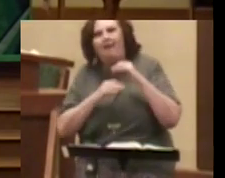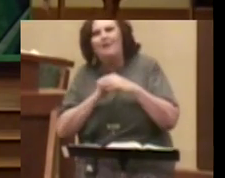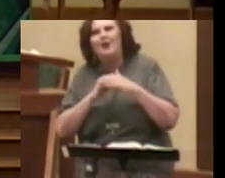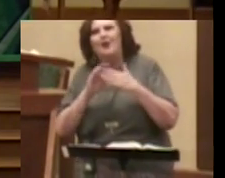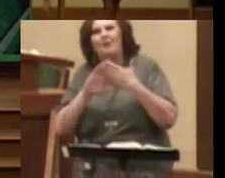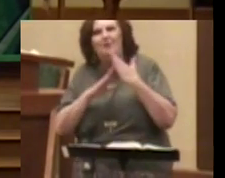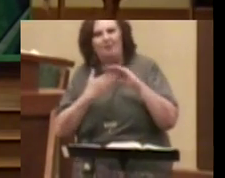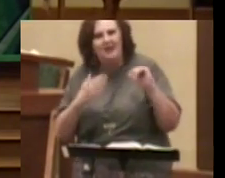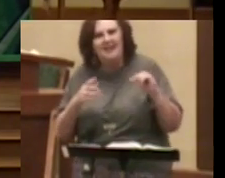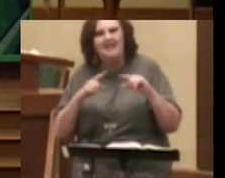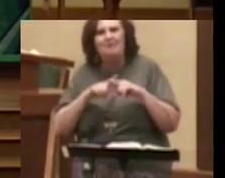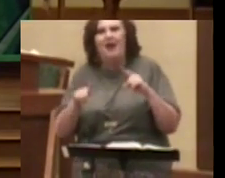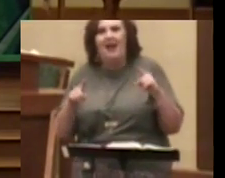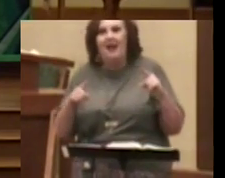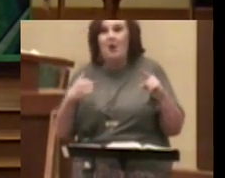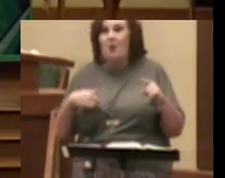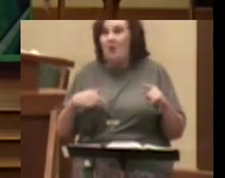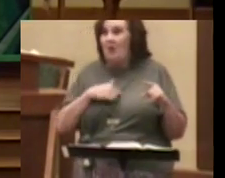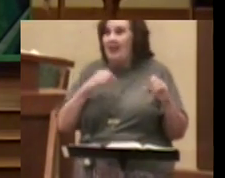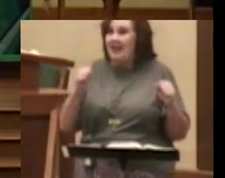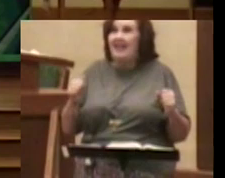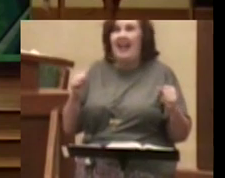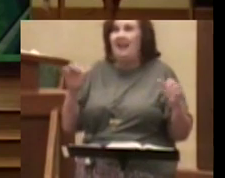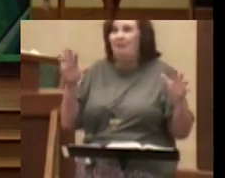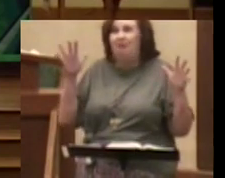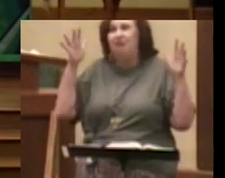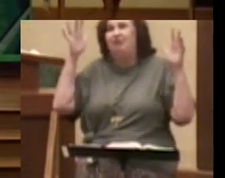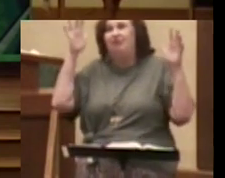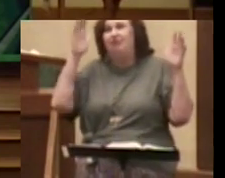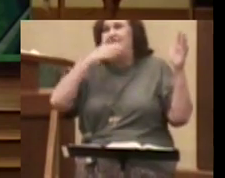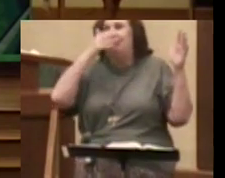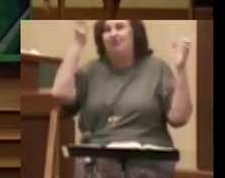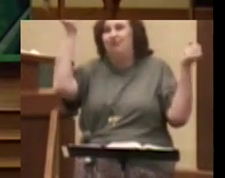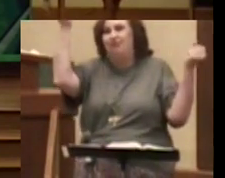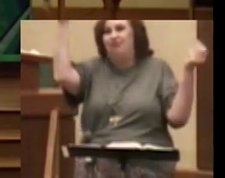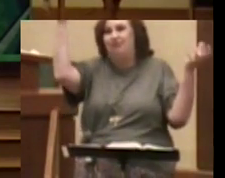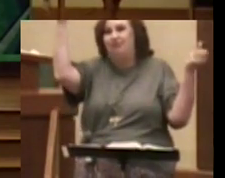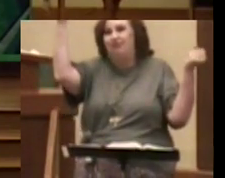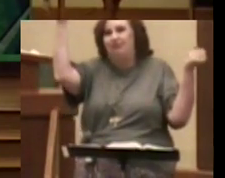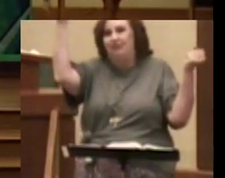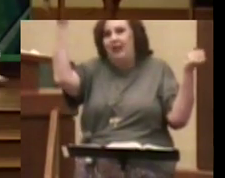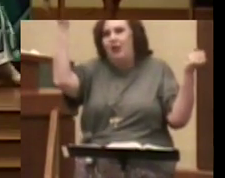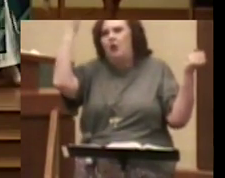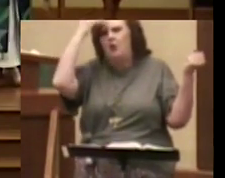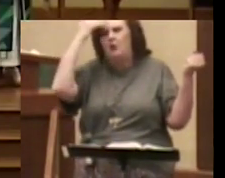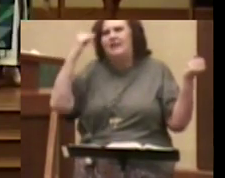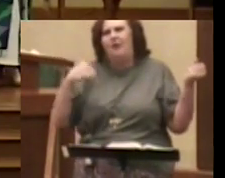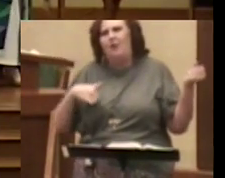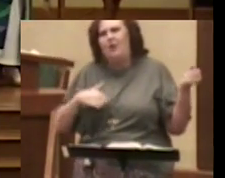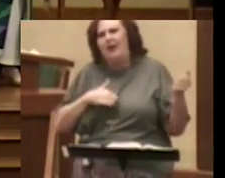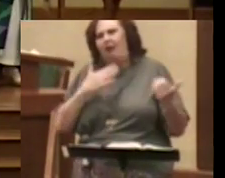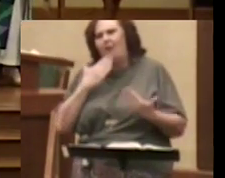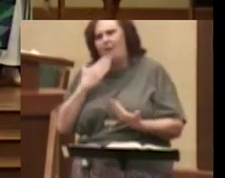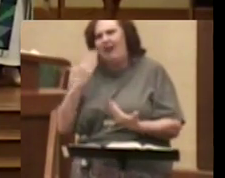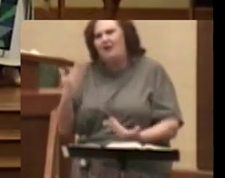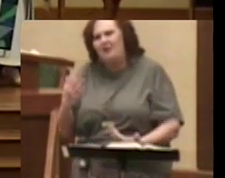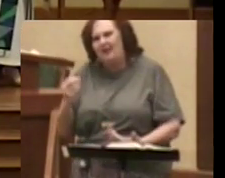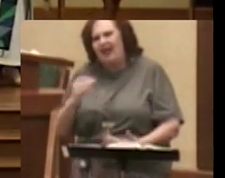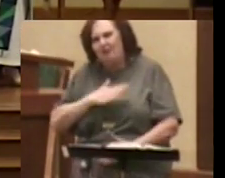in our praise, raise the roof, so that God hears and knows of our gratitude and joy.